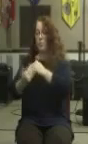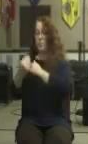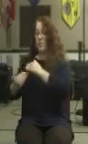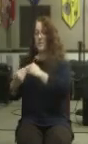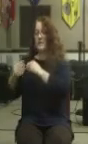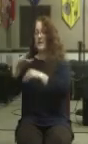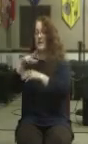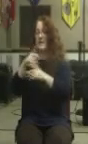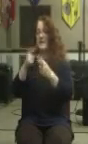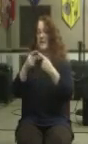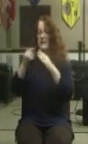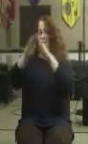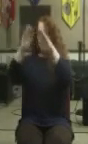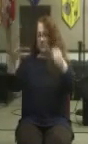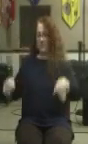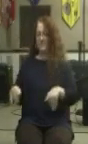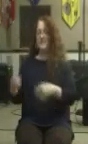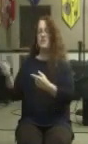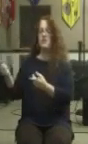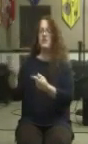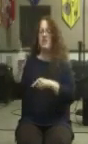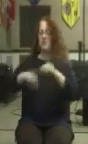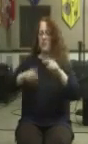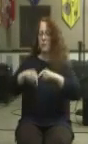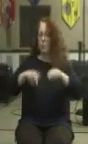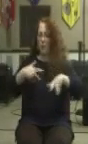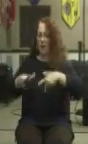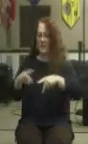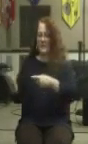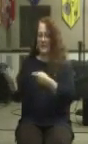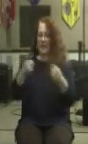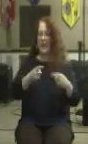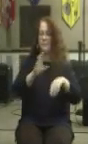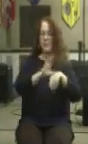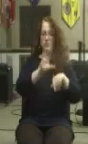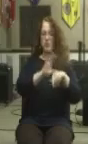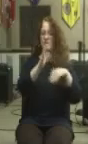Couldn't hardly walk. Came to church anyway.